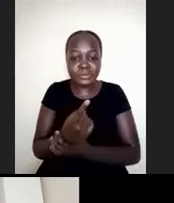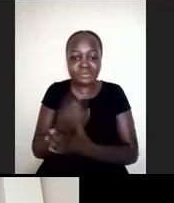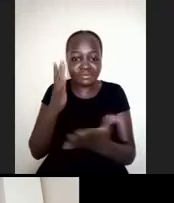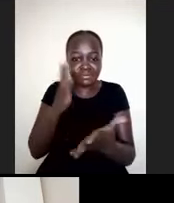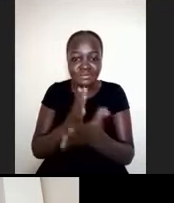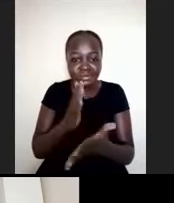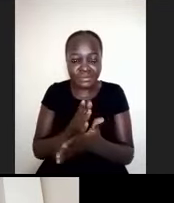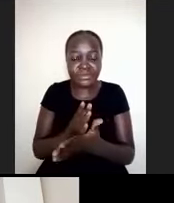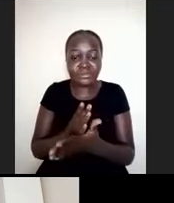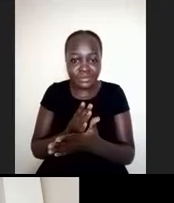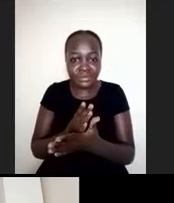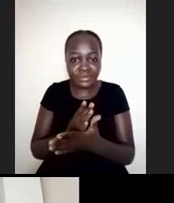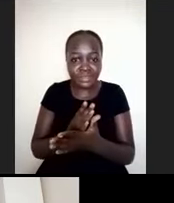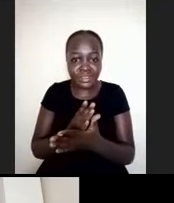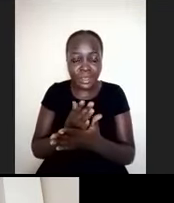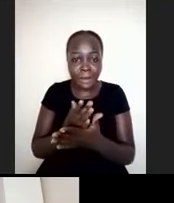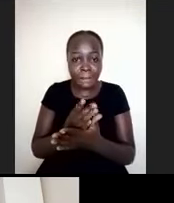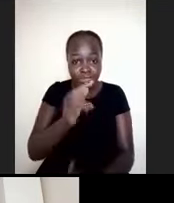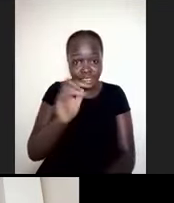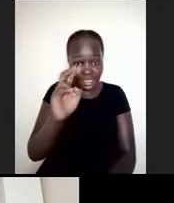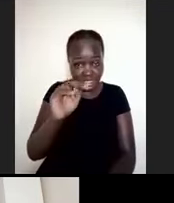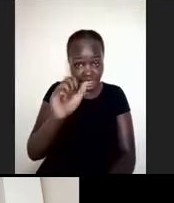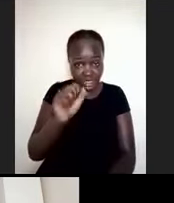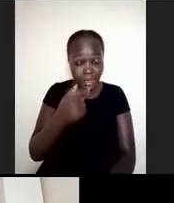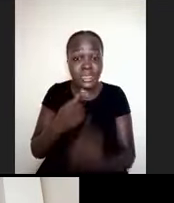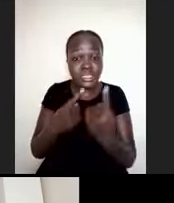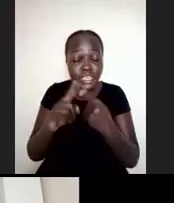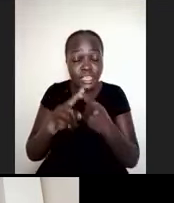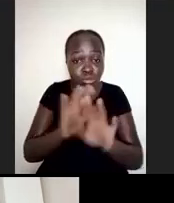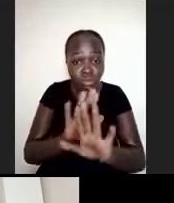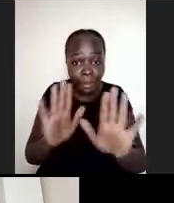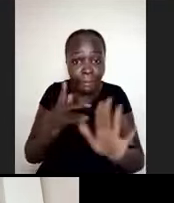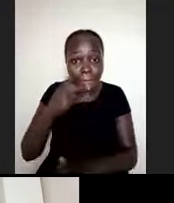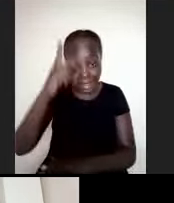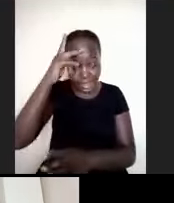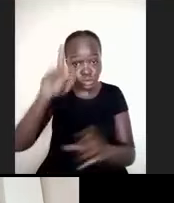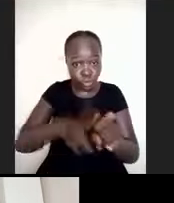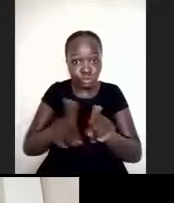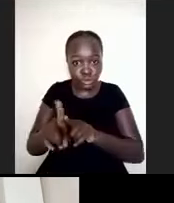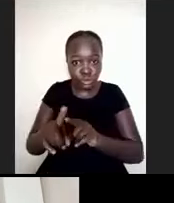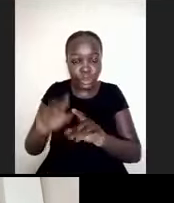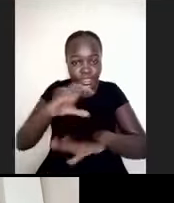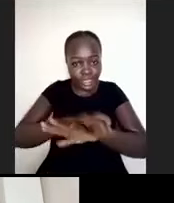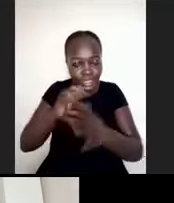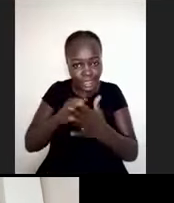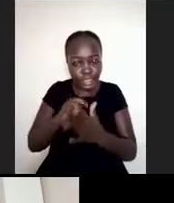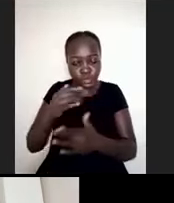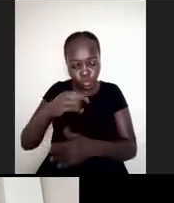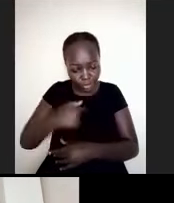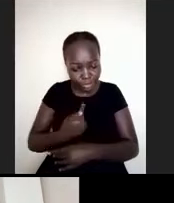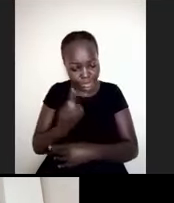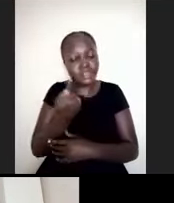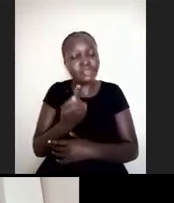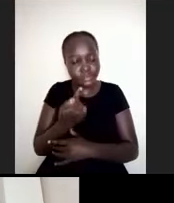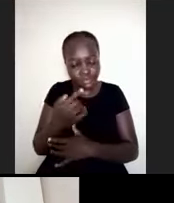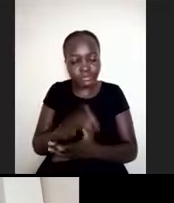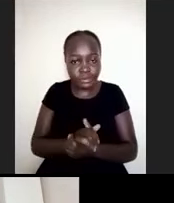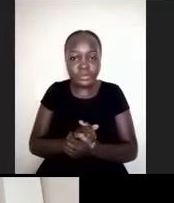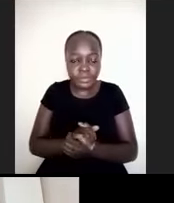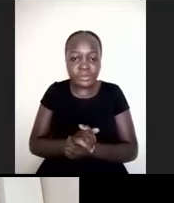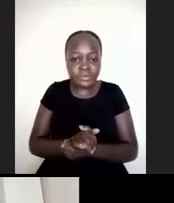the teens, as I'm saying it out to the teens, parents can also take it personally also for themselves.